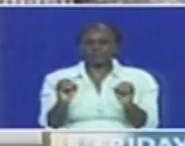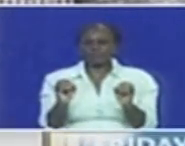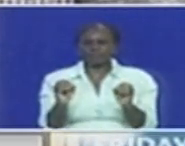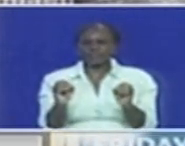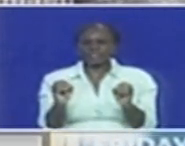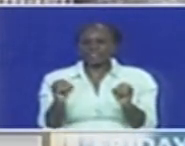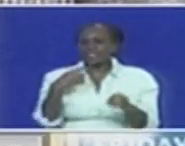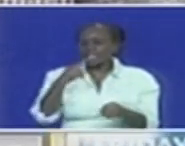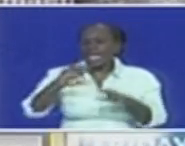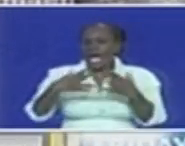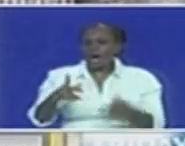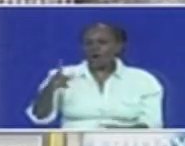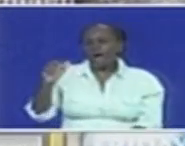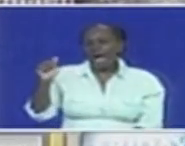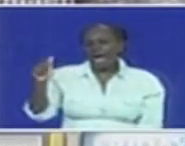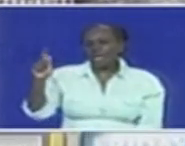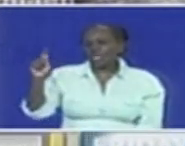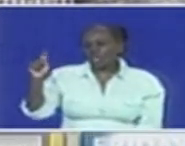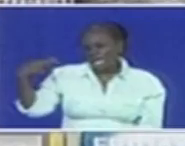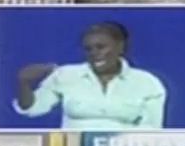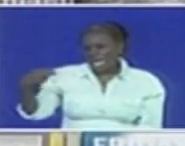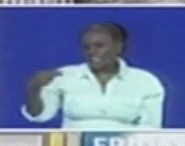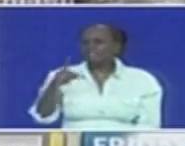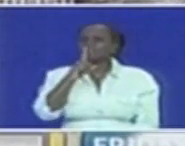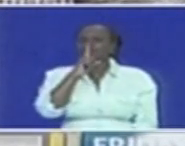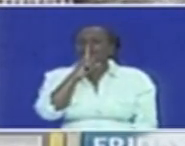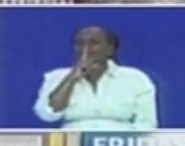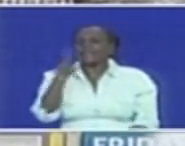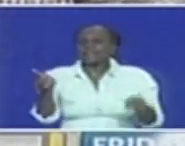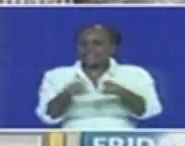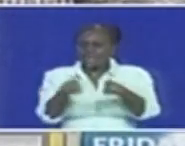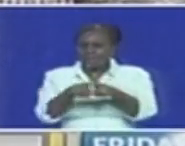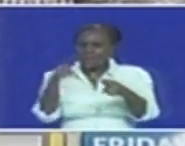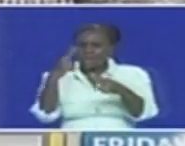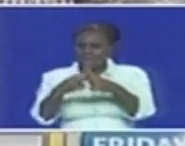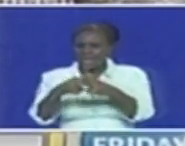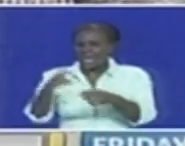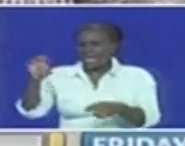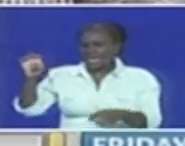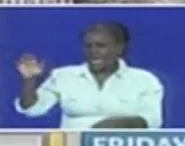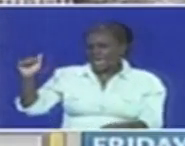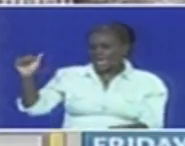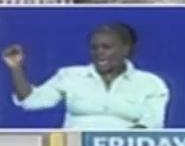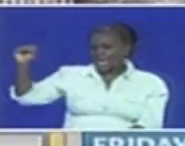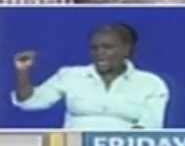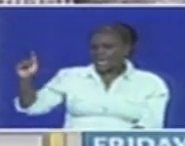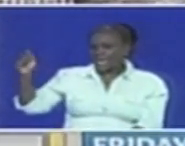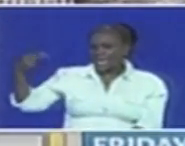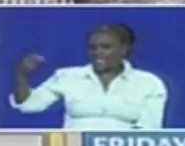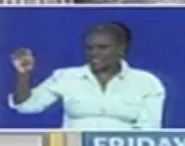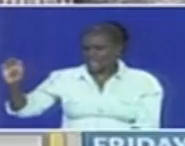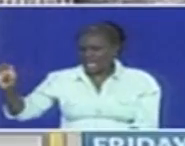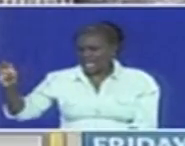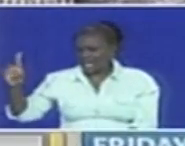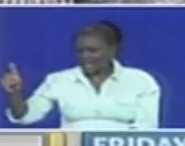name. We mm-hmm. say Anthony because H is mm-hmm. silent. Just mm-hmm. like in the name Esther. Mm-hmm. Esther. We don't say